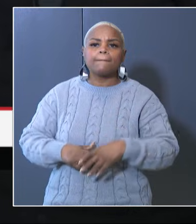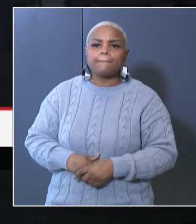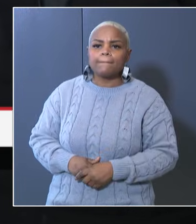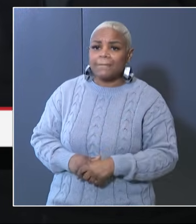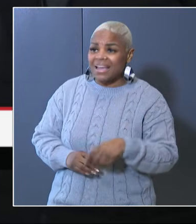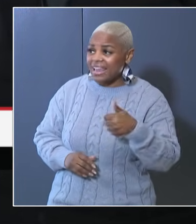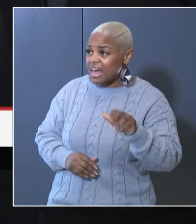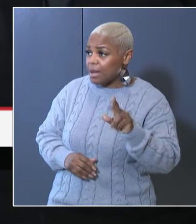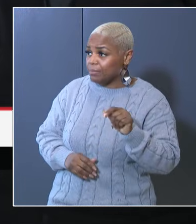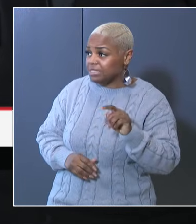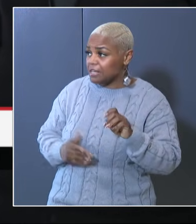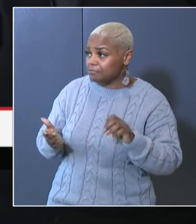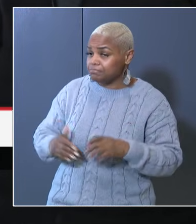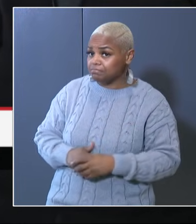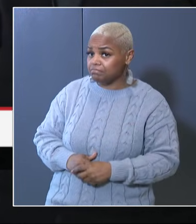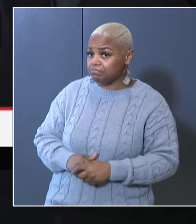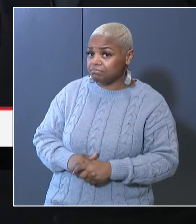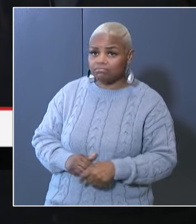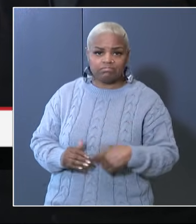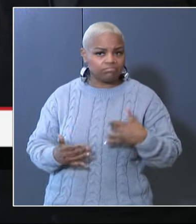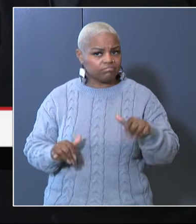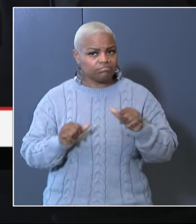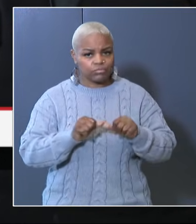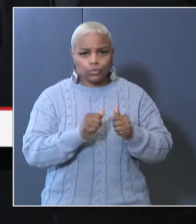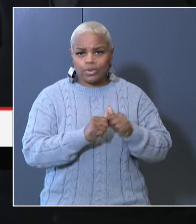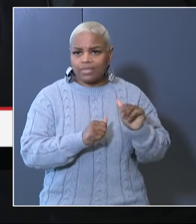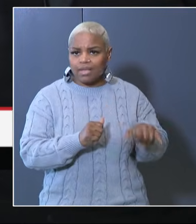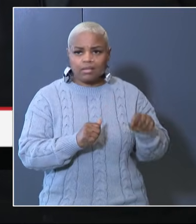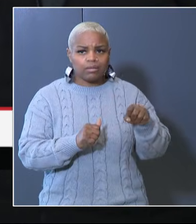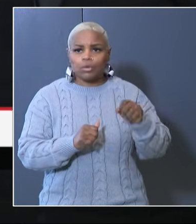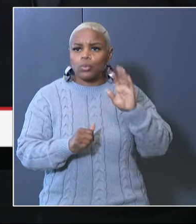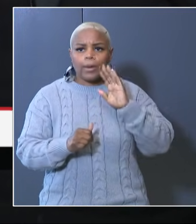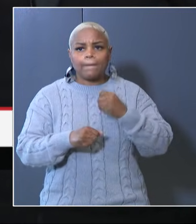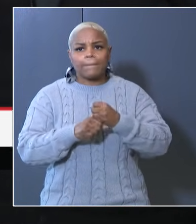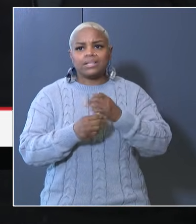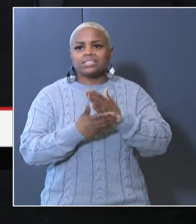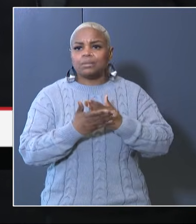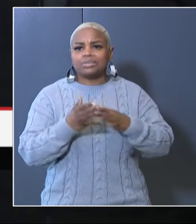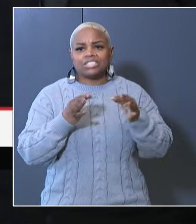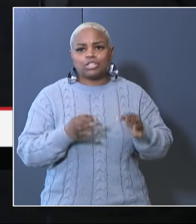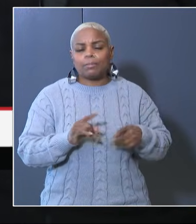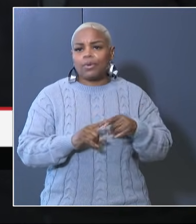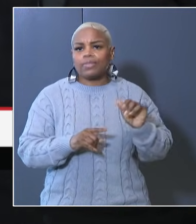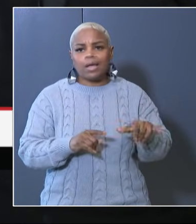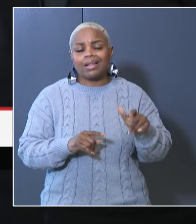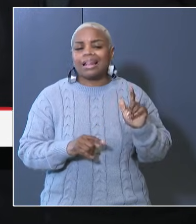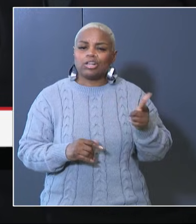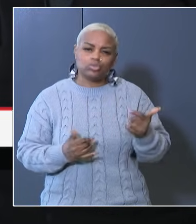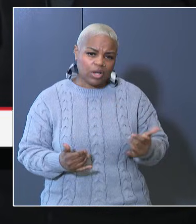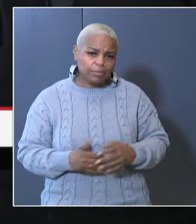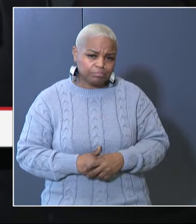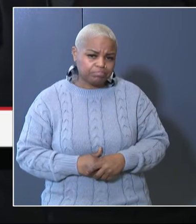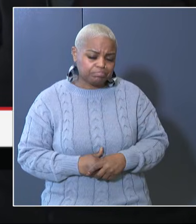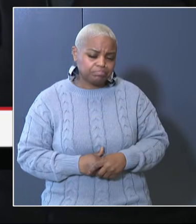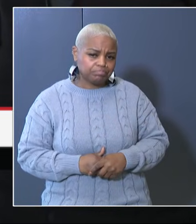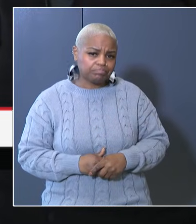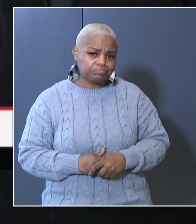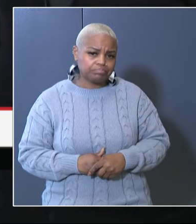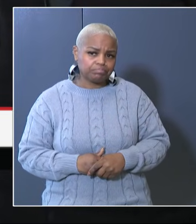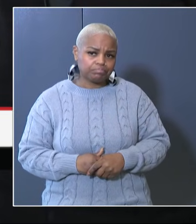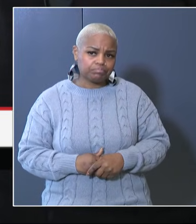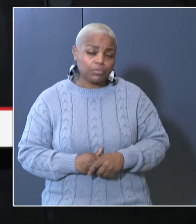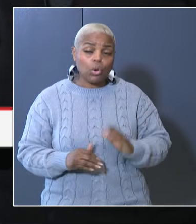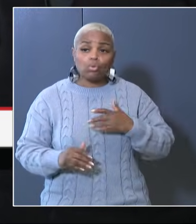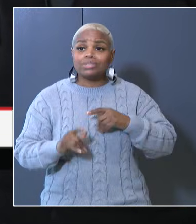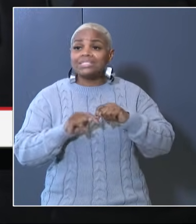said, and we're going to probably be making some decisions about that later today. Our teams